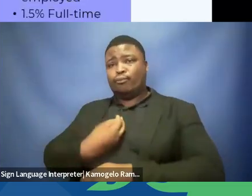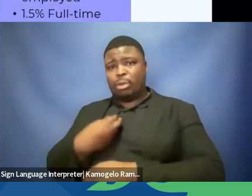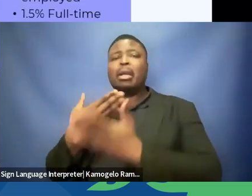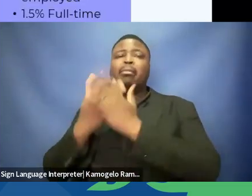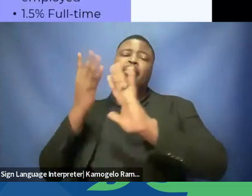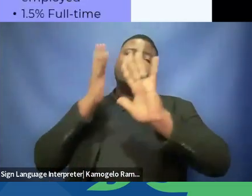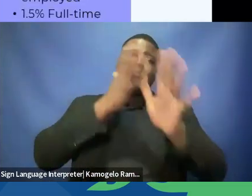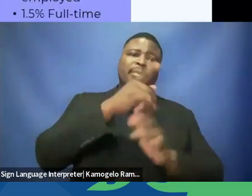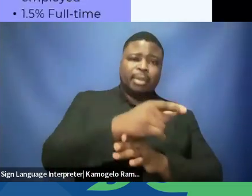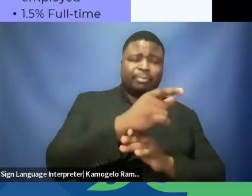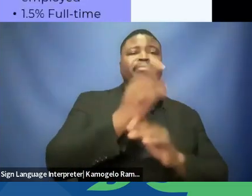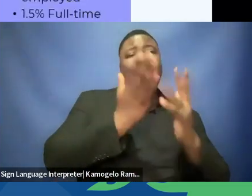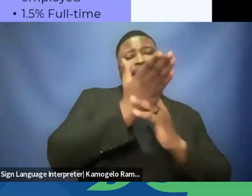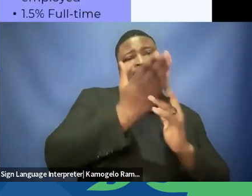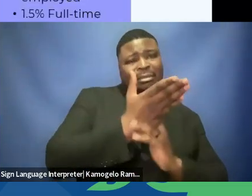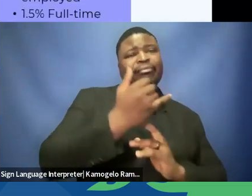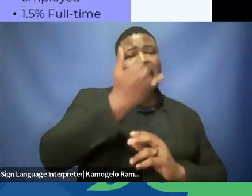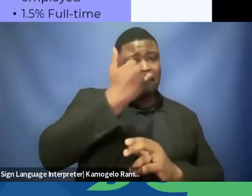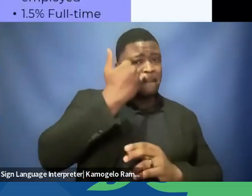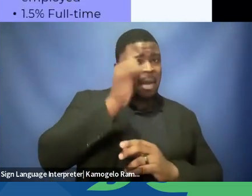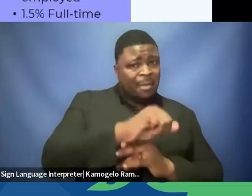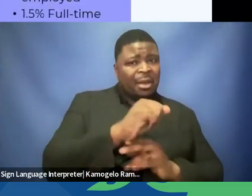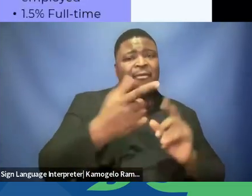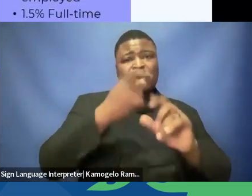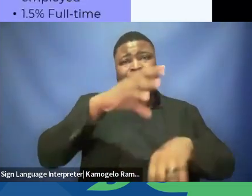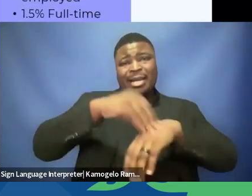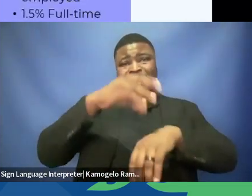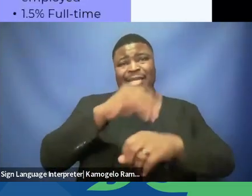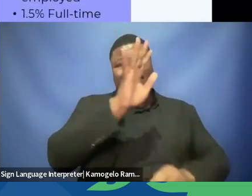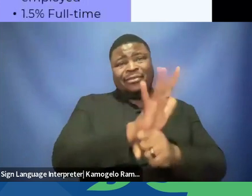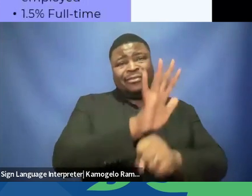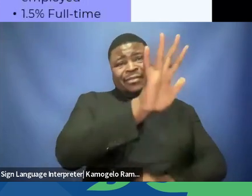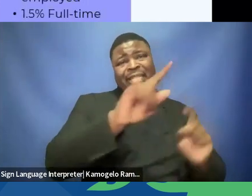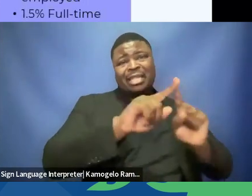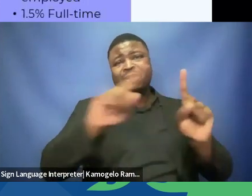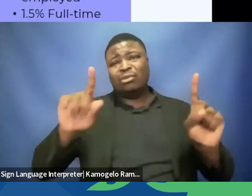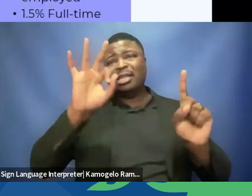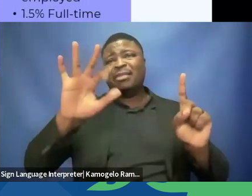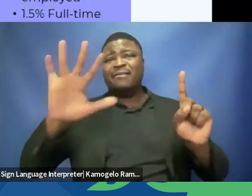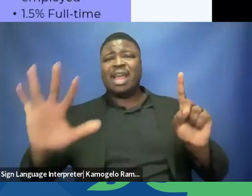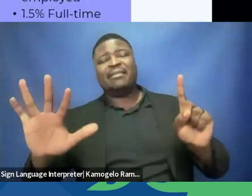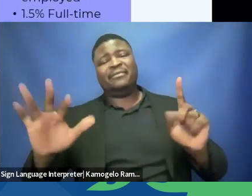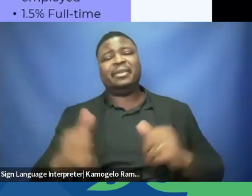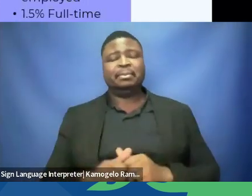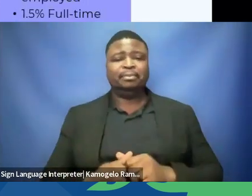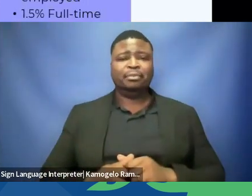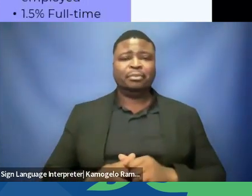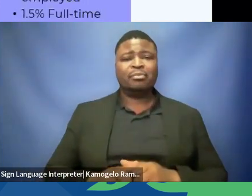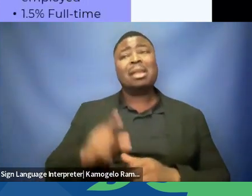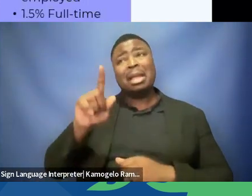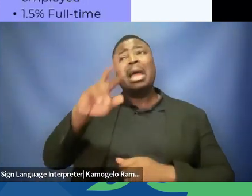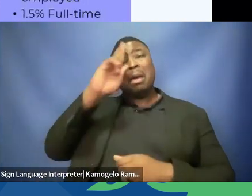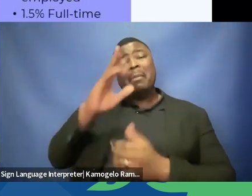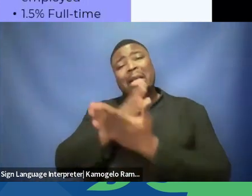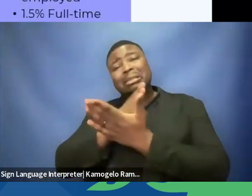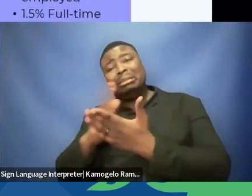for 15 to 35 years. The education backgrounds, they varied. We had a few, about 30 of them